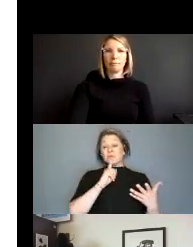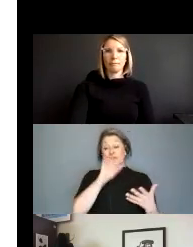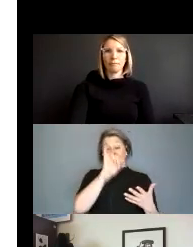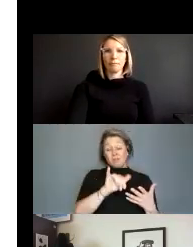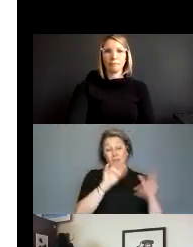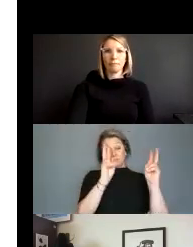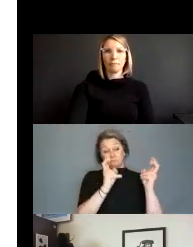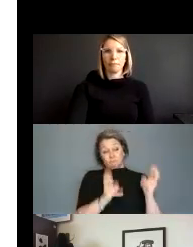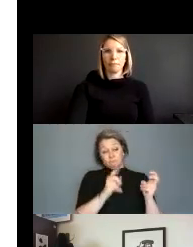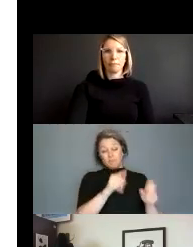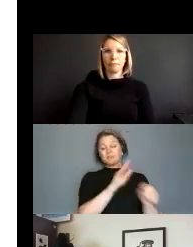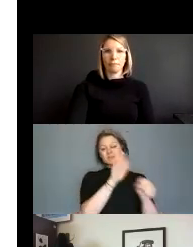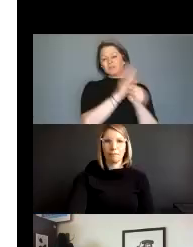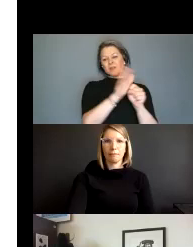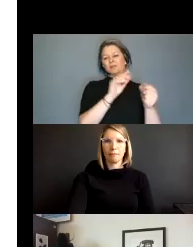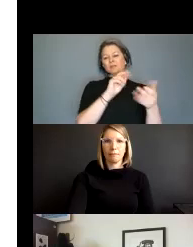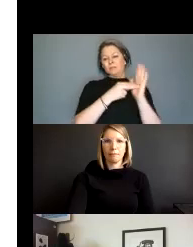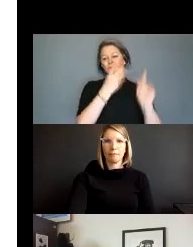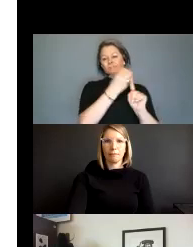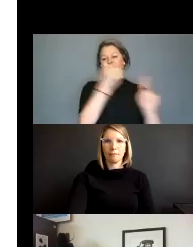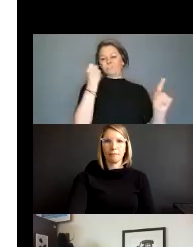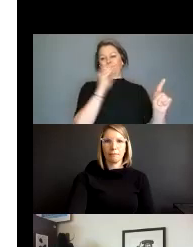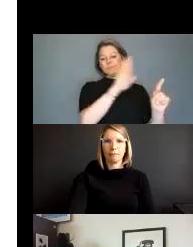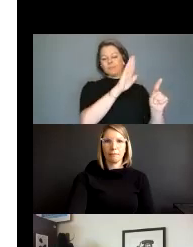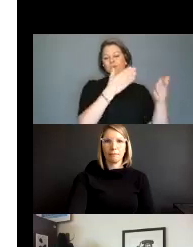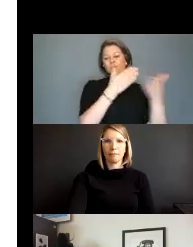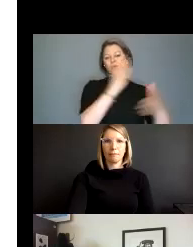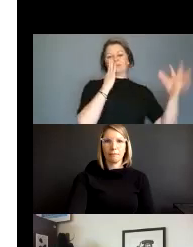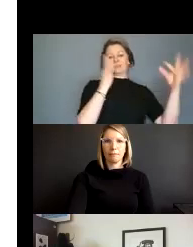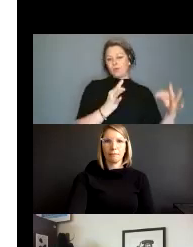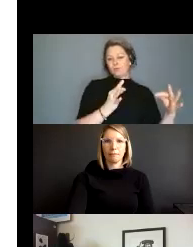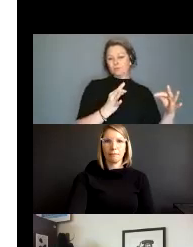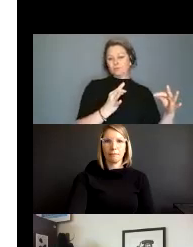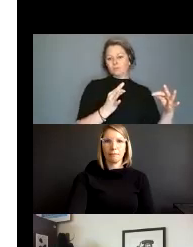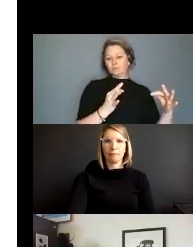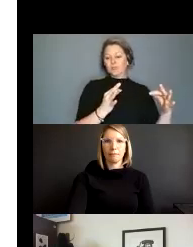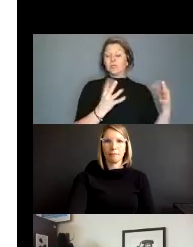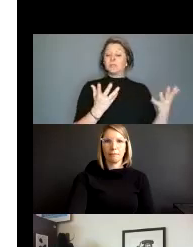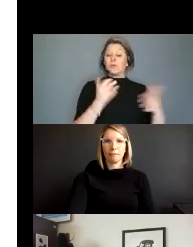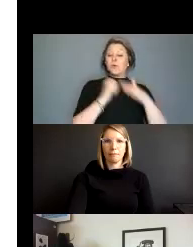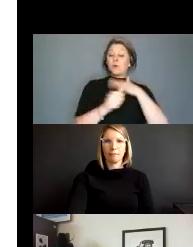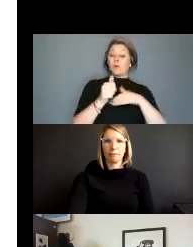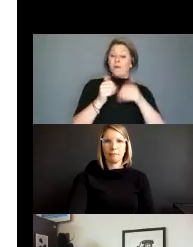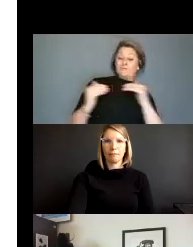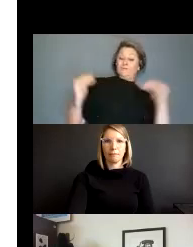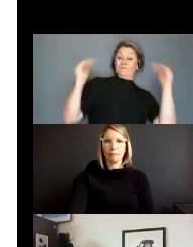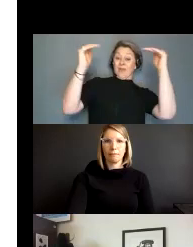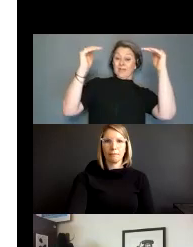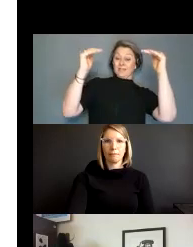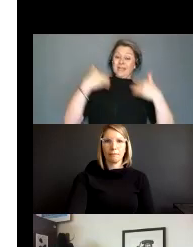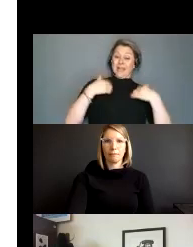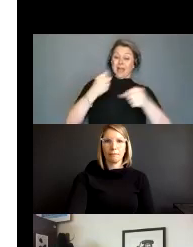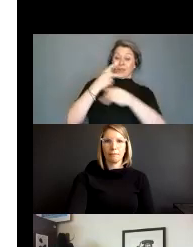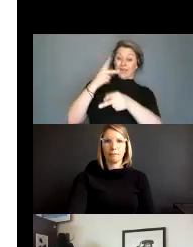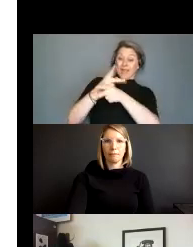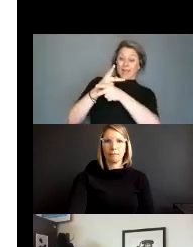someone's decision-making right. So for example, under the Advanced Healthcare Directives Act in